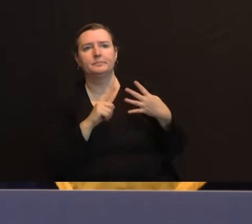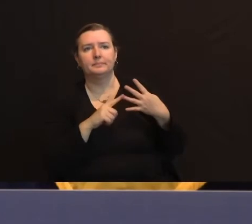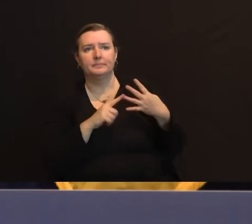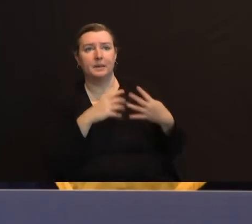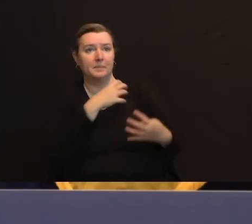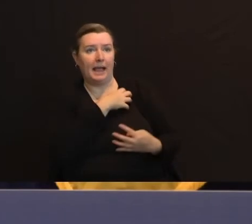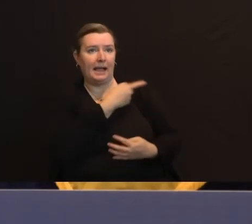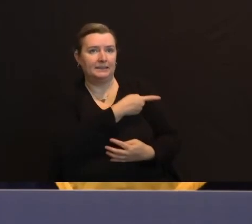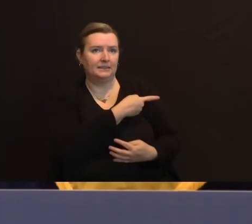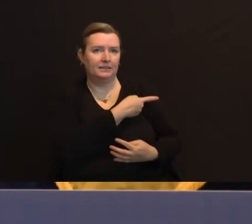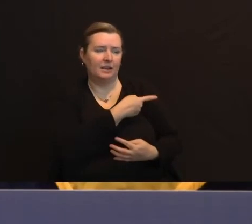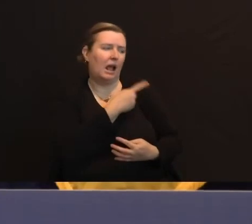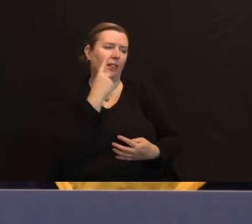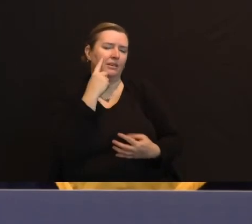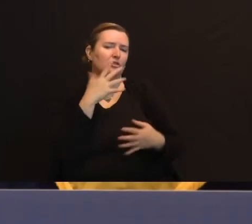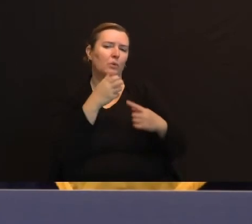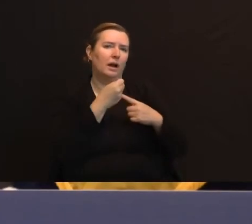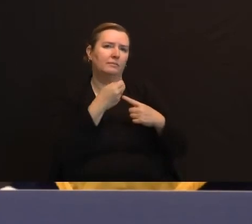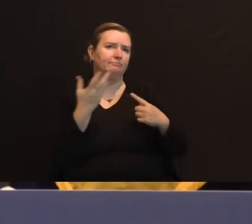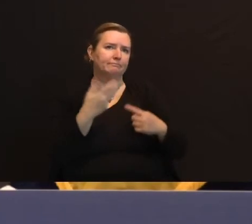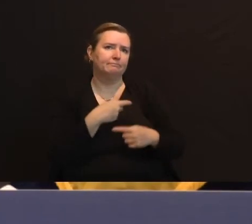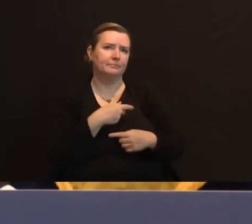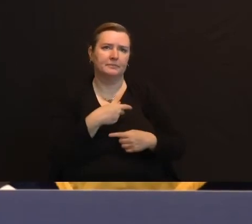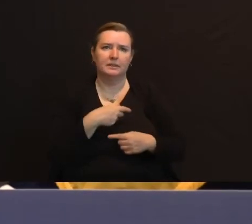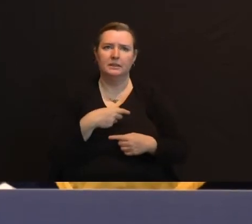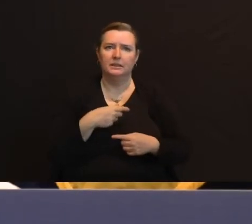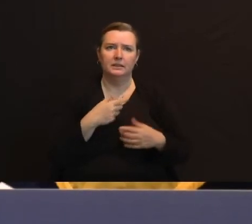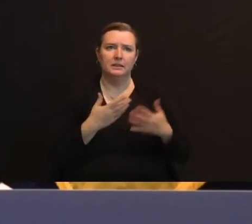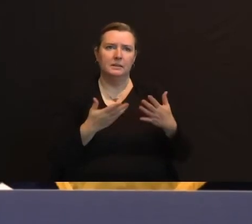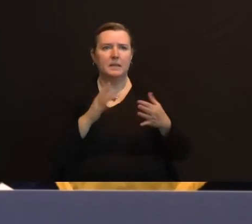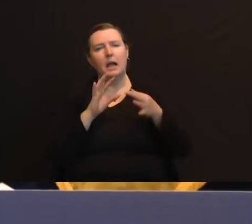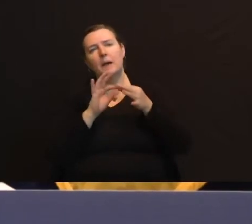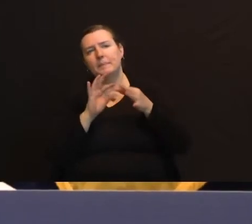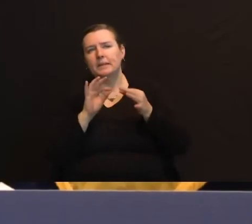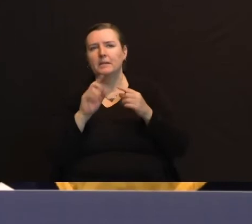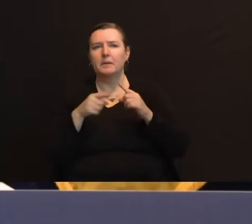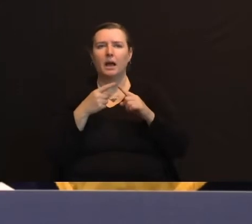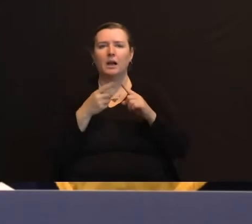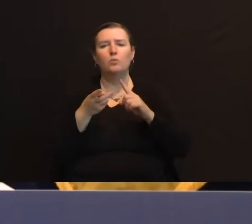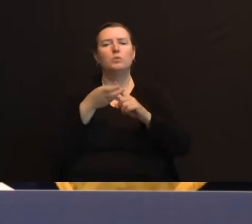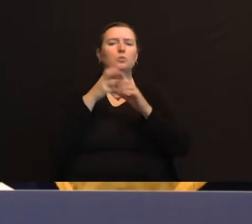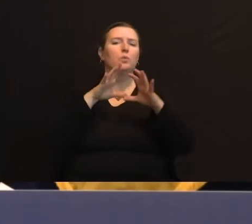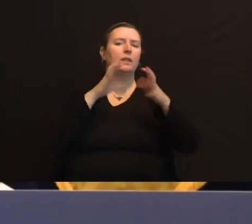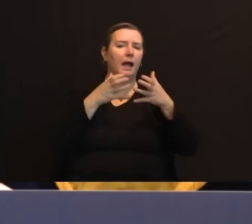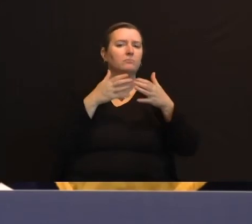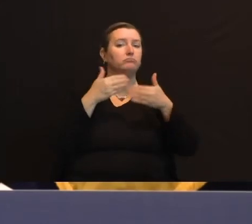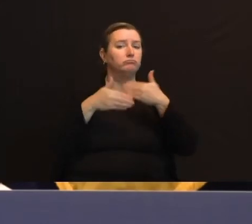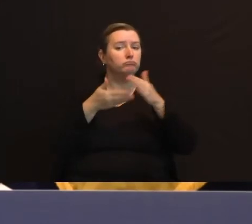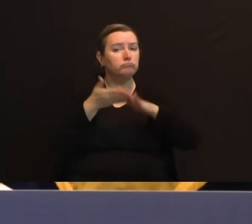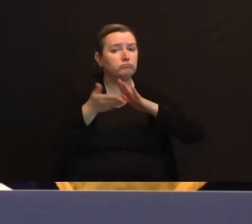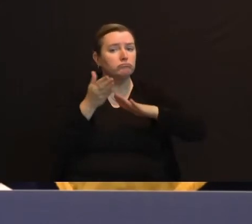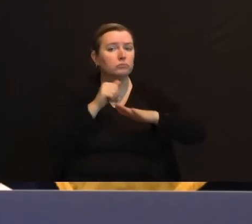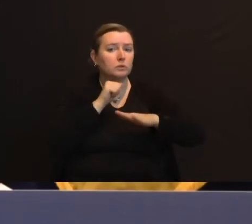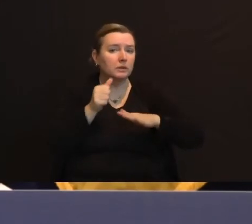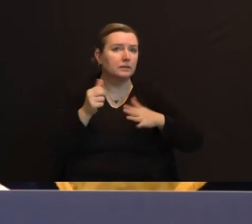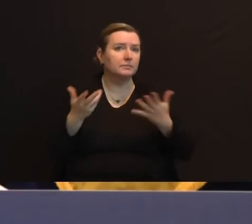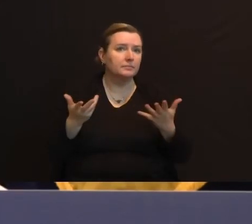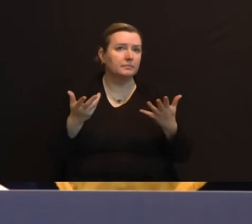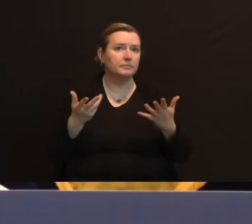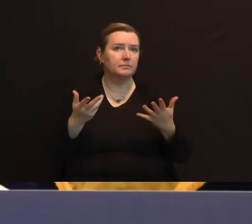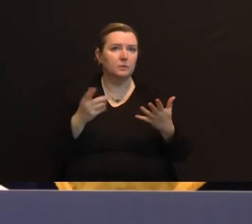into what happened, but I believe that, but you may want to comment about the recruiting class continuing, which obviously with very heavy hearts it will